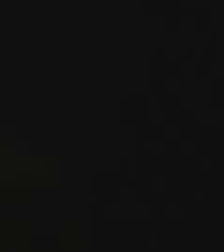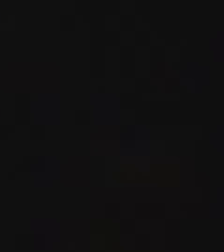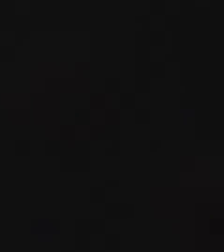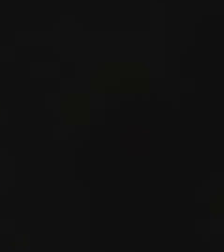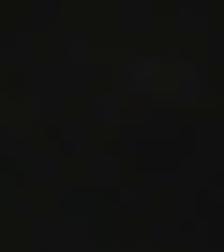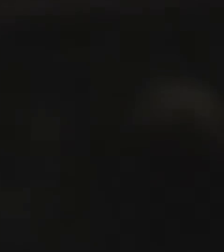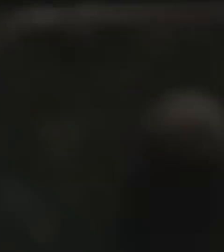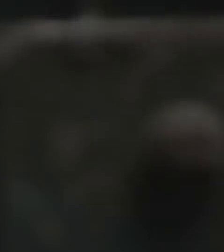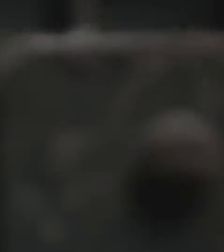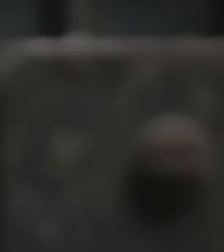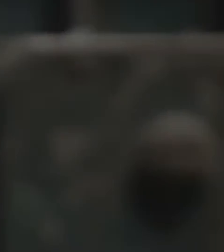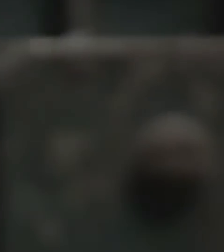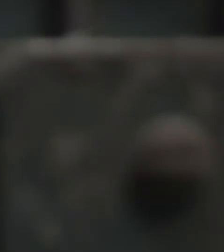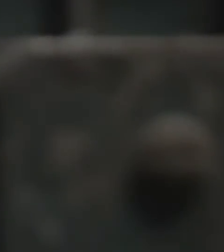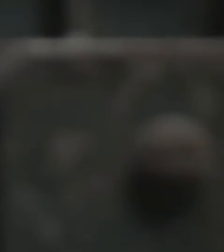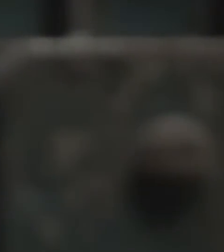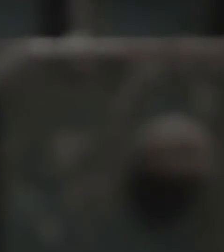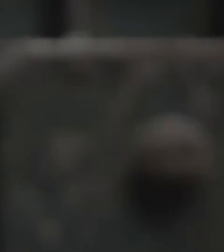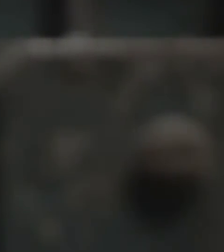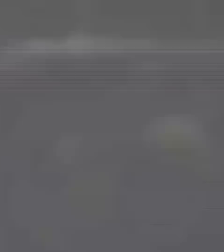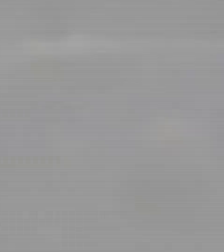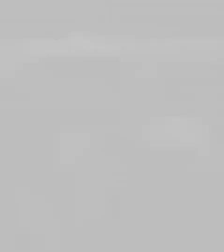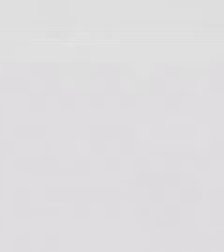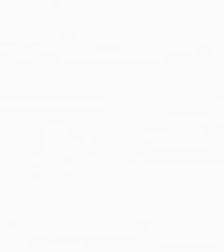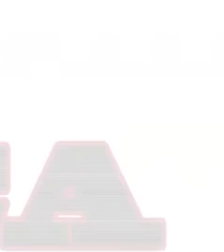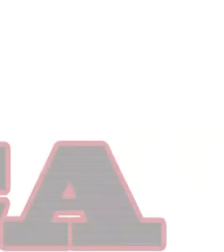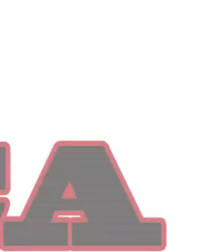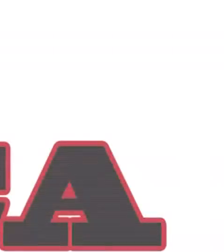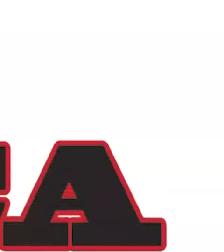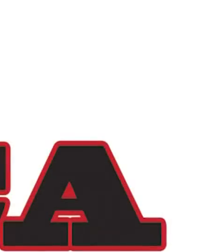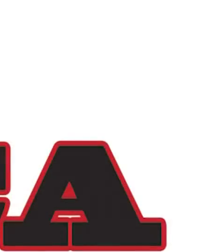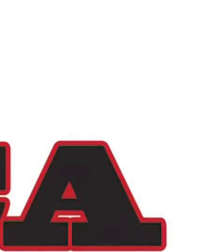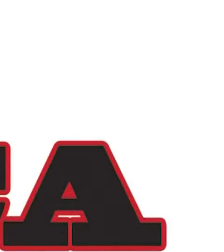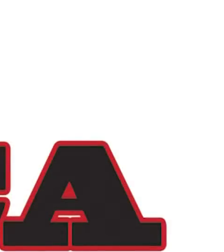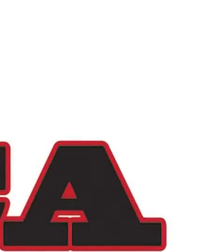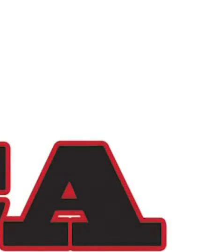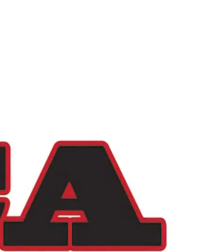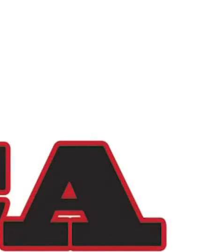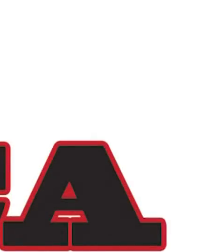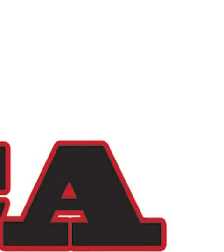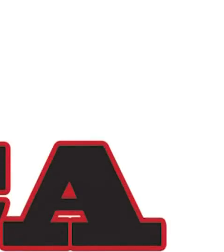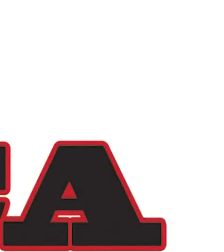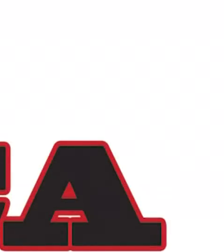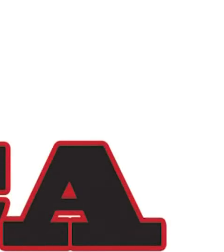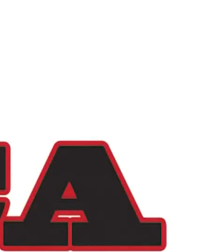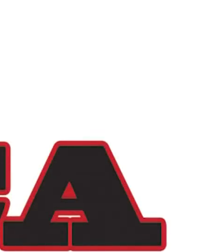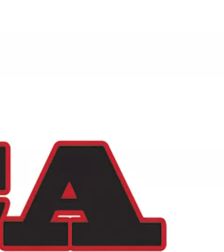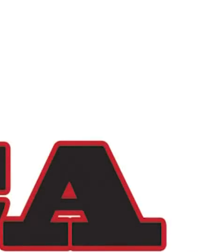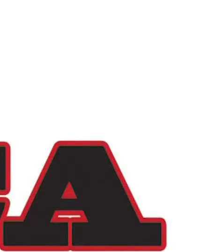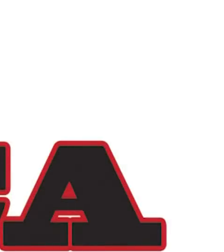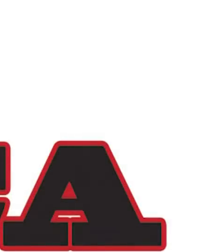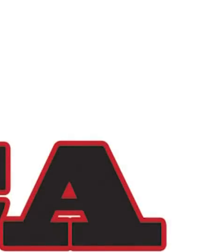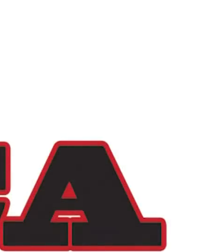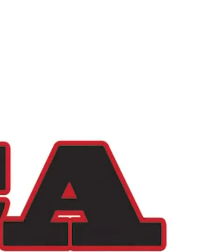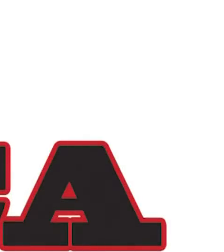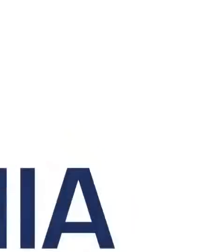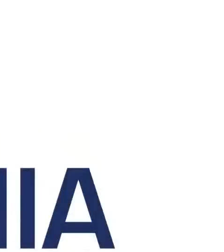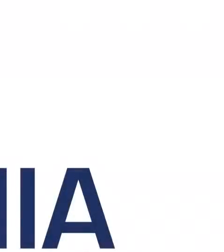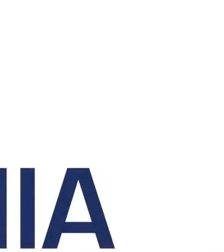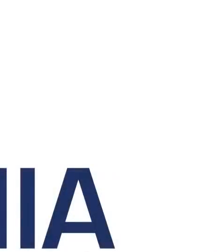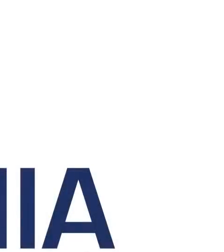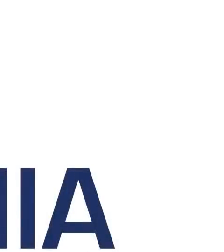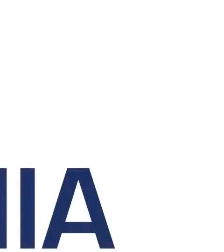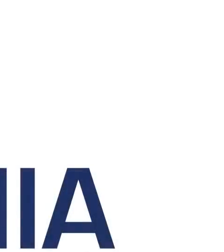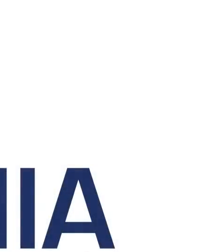out fit, look out fit. The proceeding was brought to you by MOCA, the major organized crime and anti-corruption agency, with the kind support